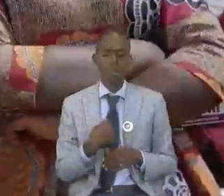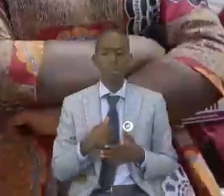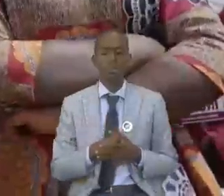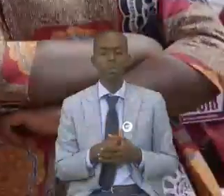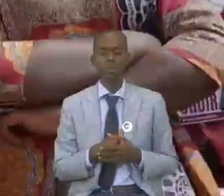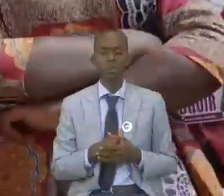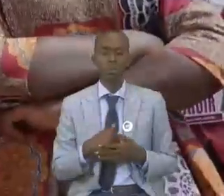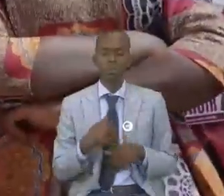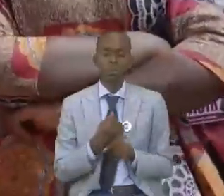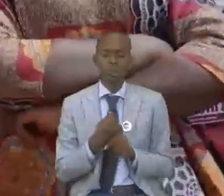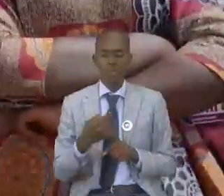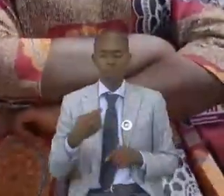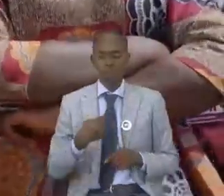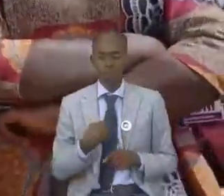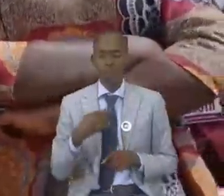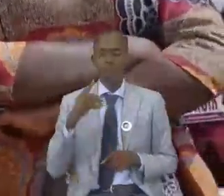Make me a Daniela.